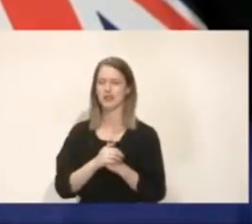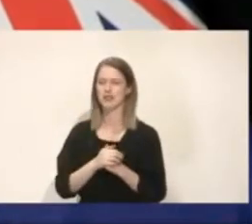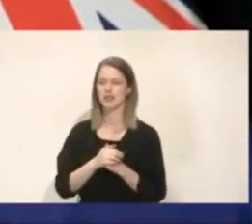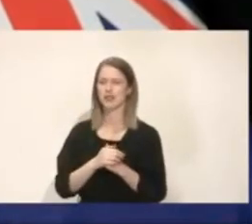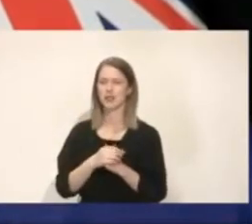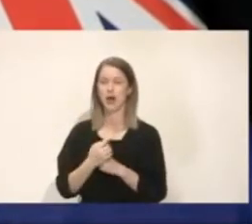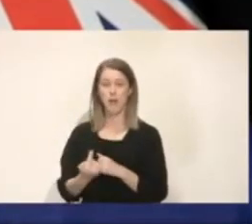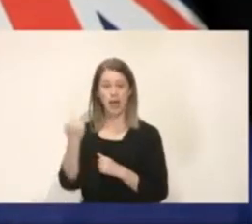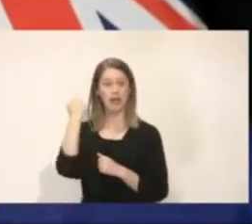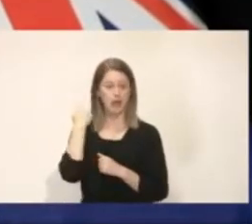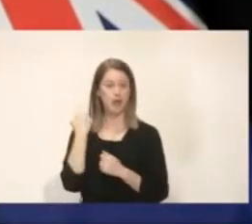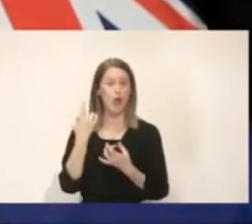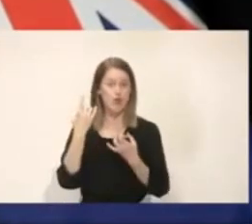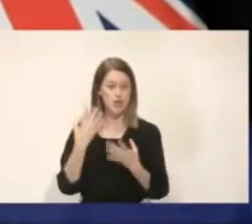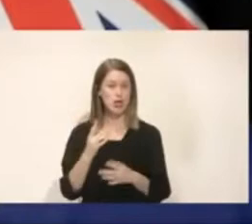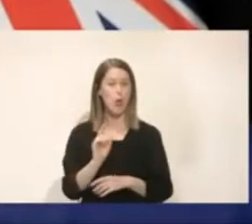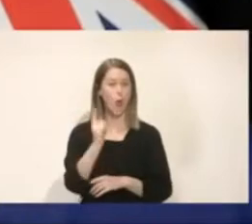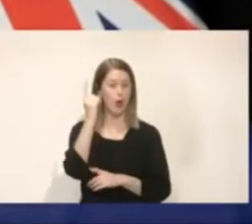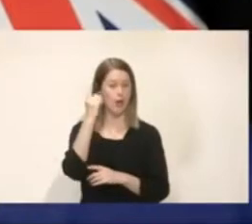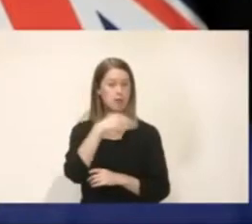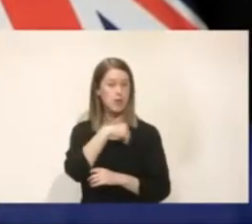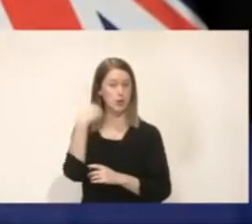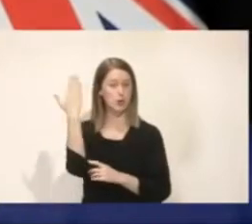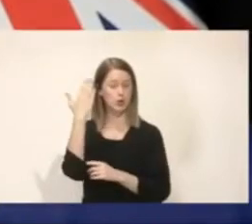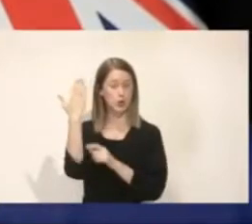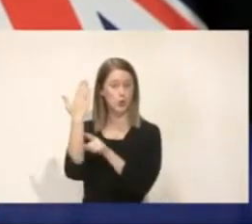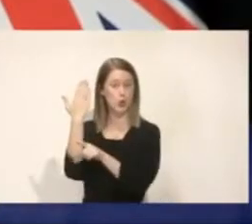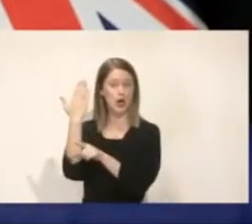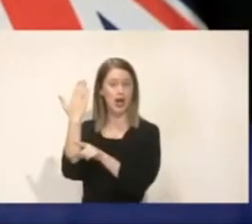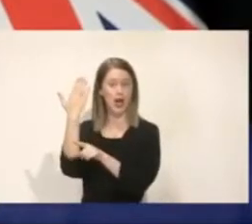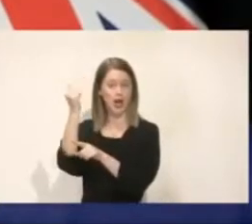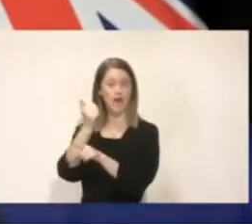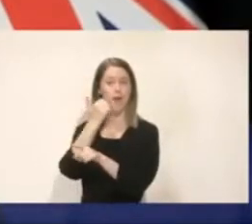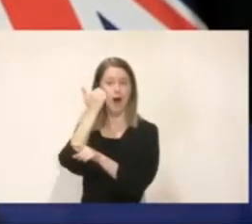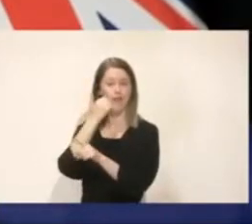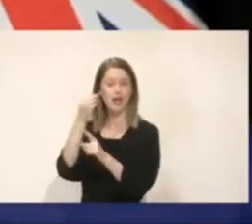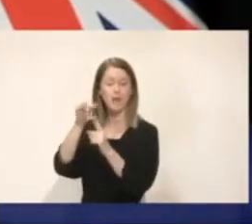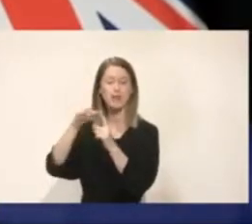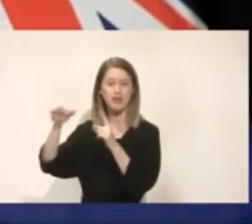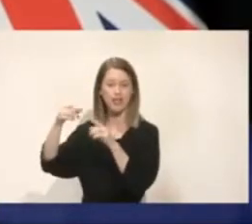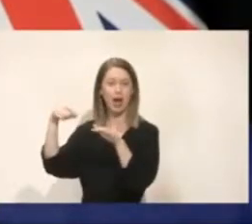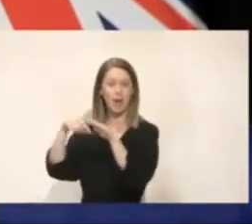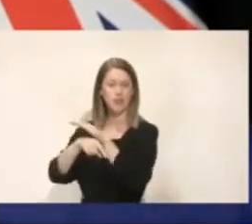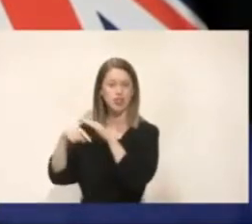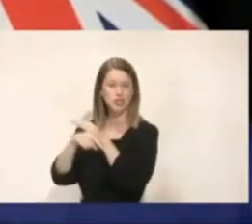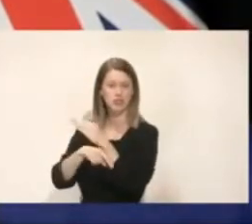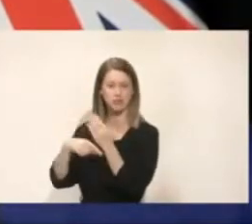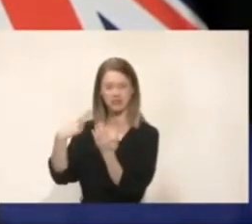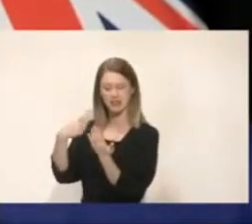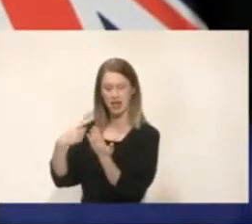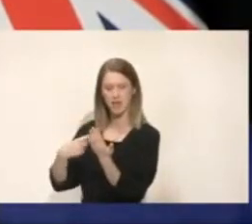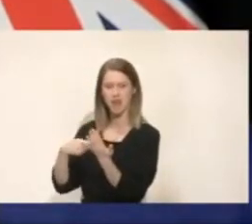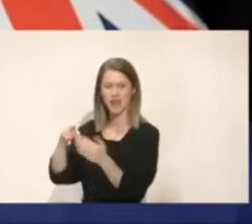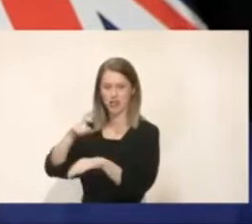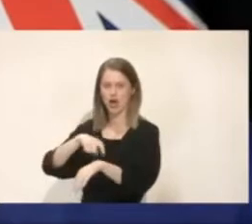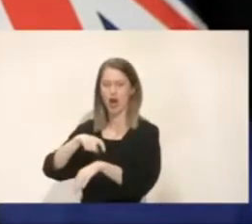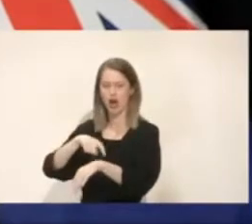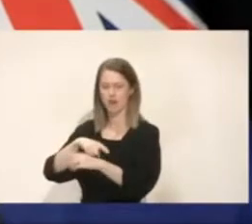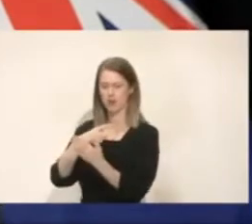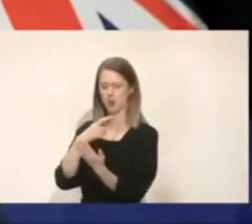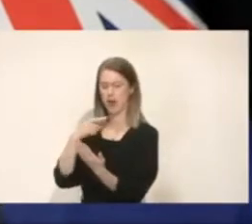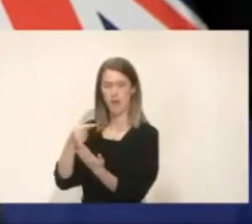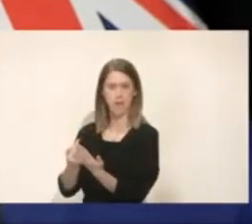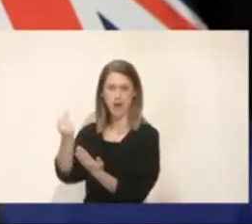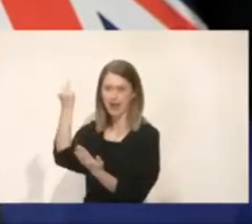a scheme in Auckland Medical School, MAPAS, which was Māori and Pacific Admissions Scheme, that recognised the need